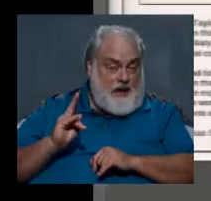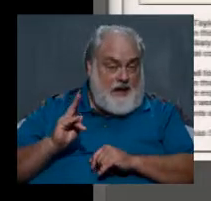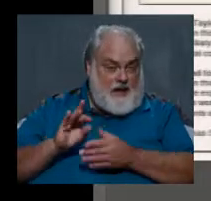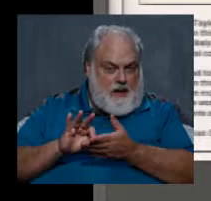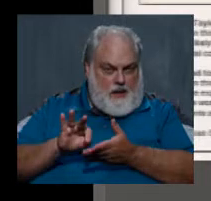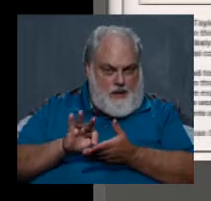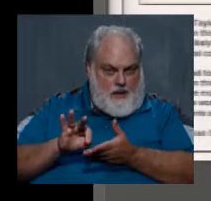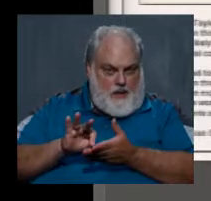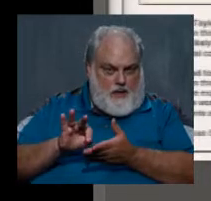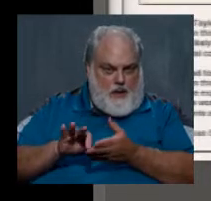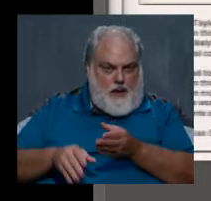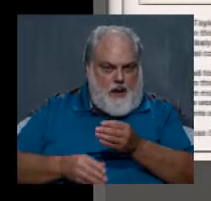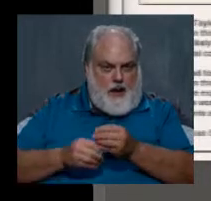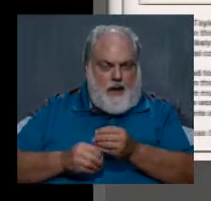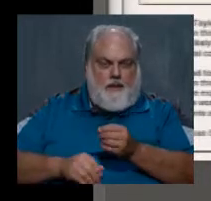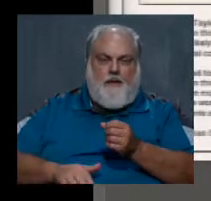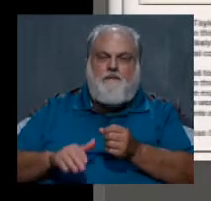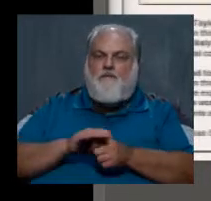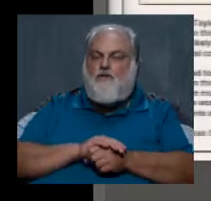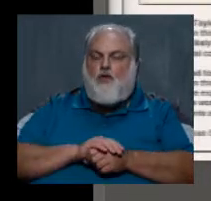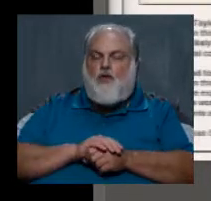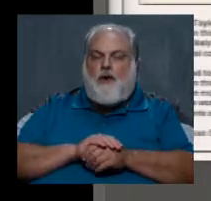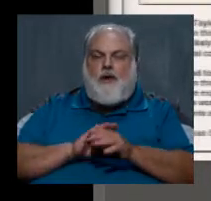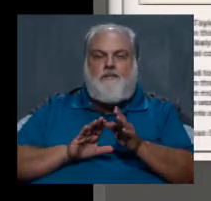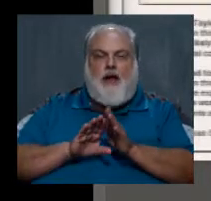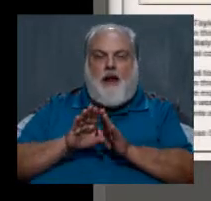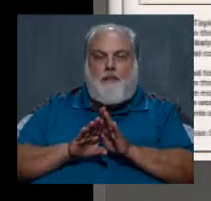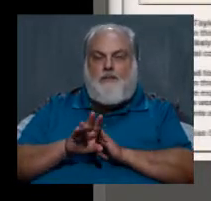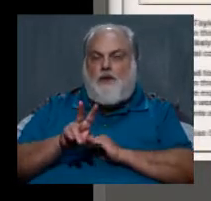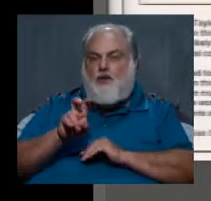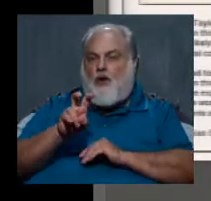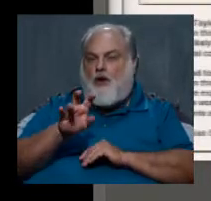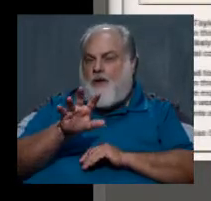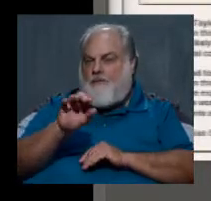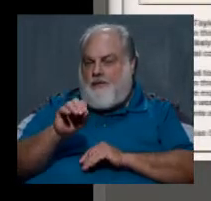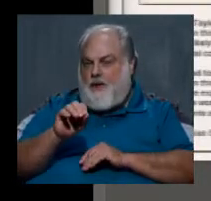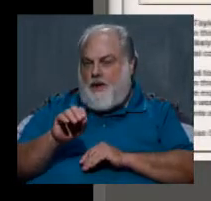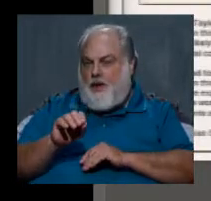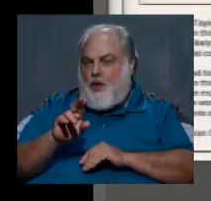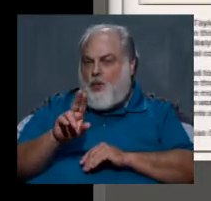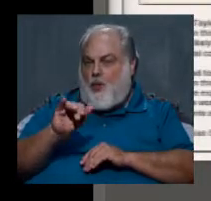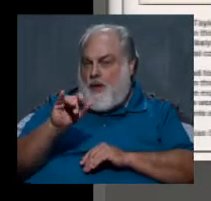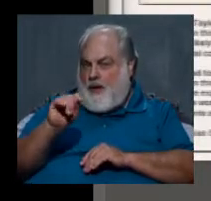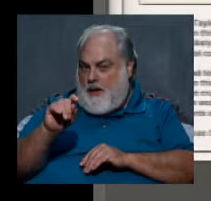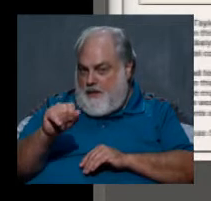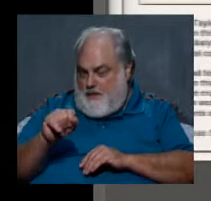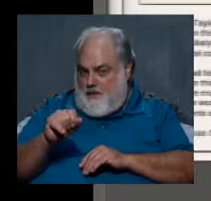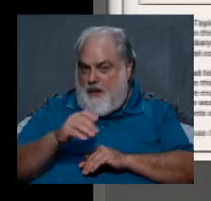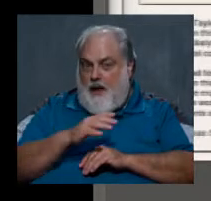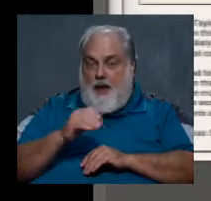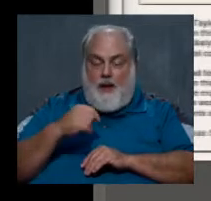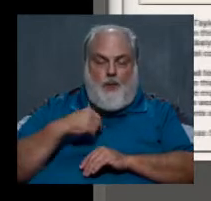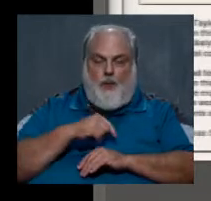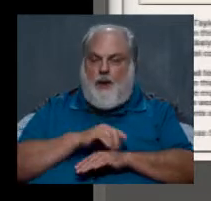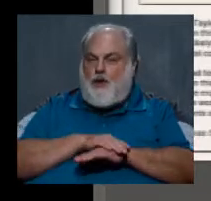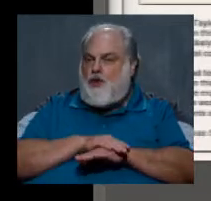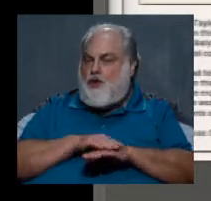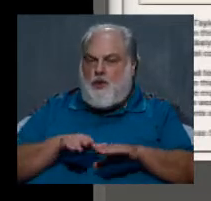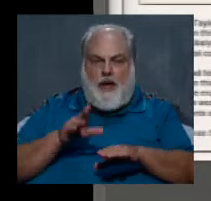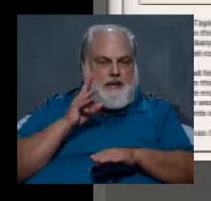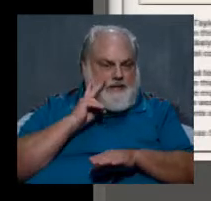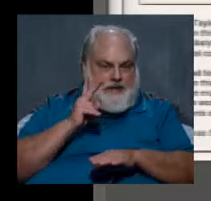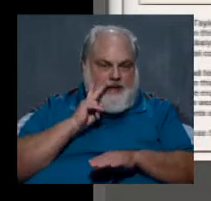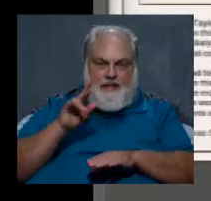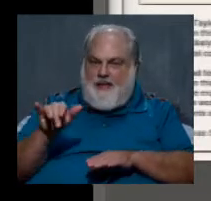added to that the full build of this 250 units of apartments, and we do not see the queuing that